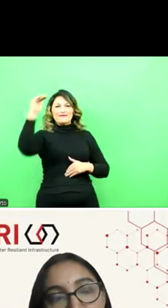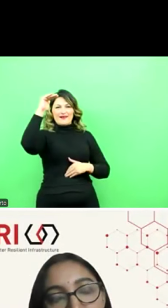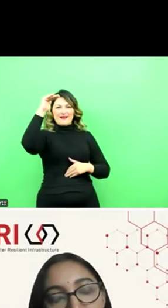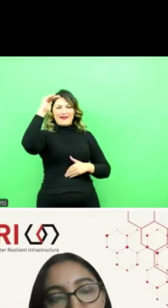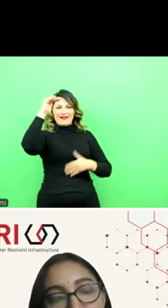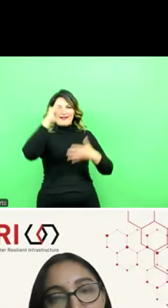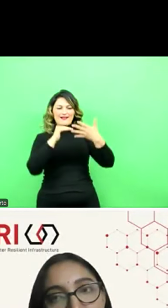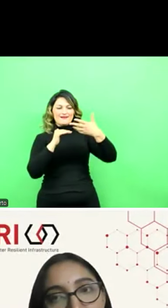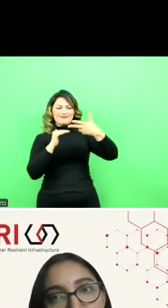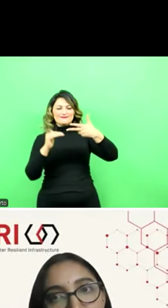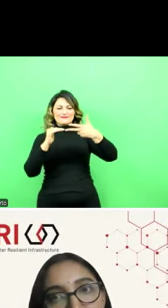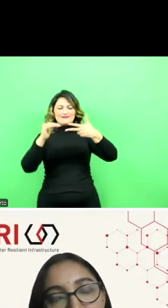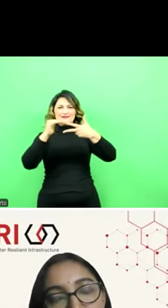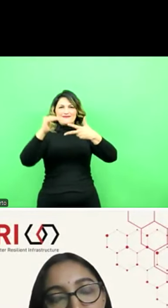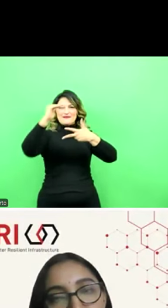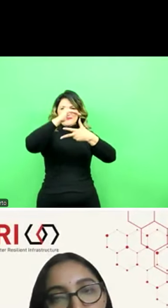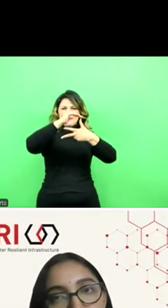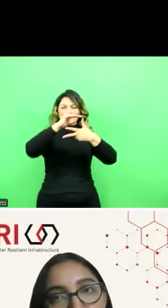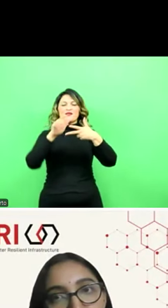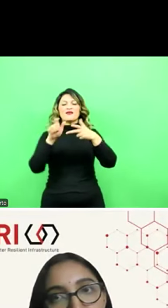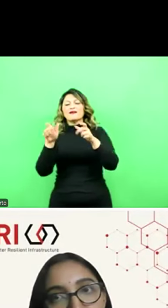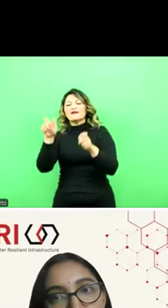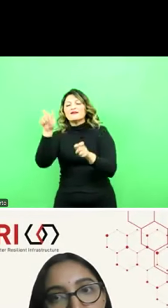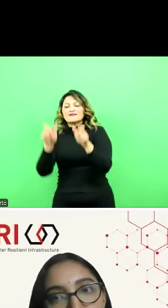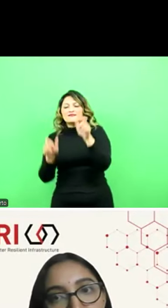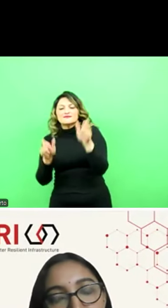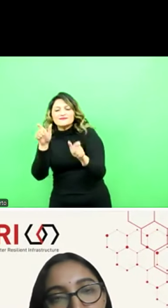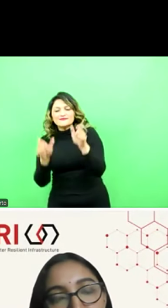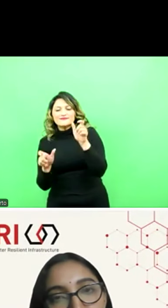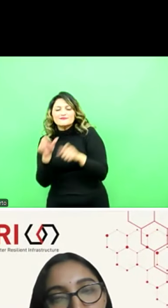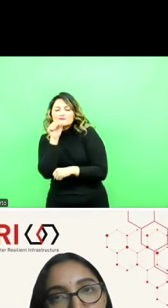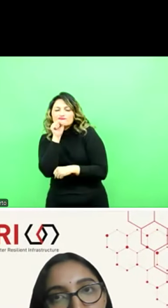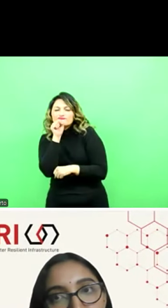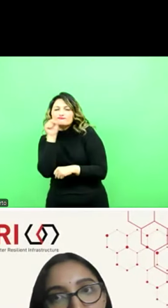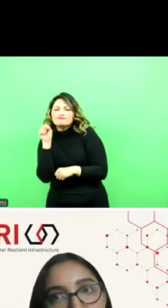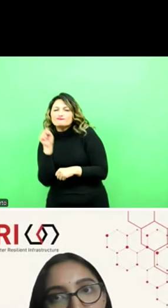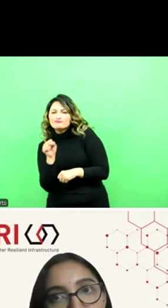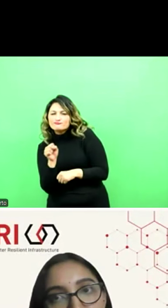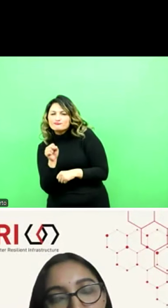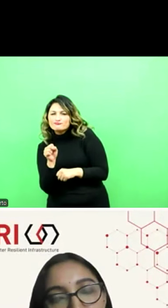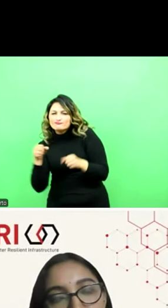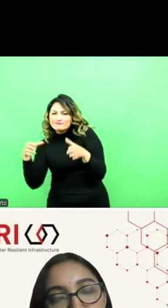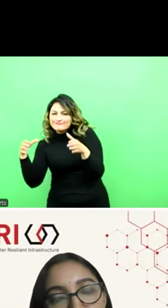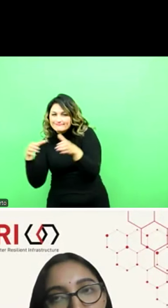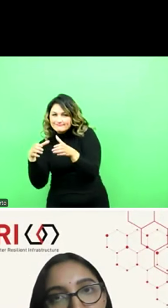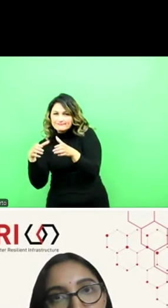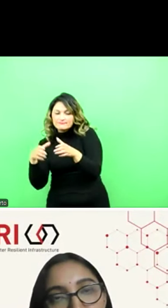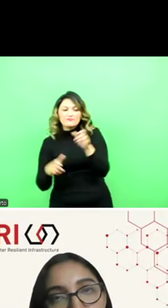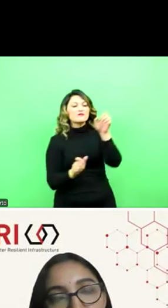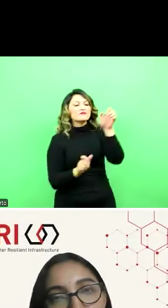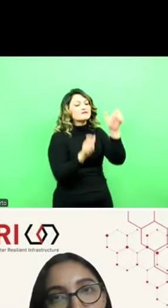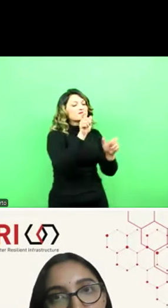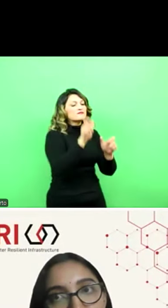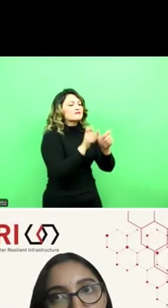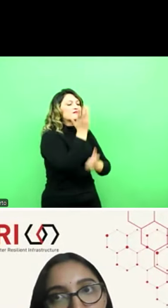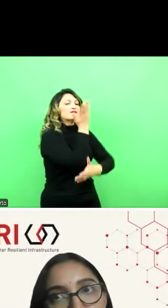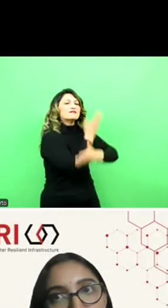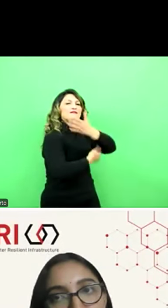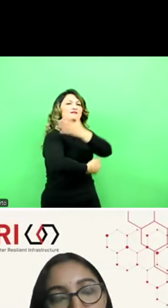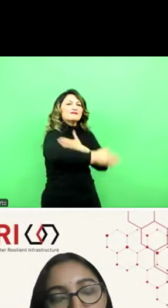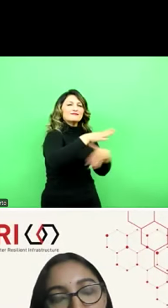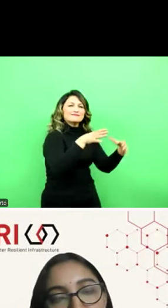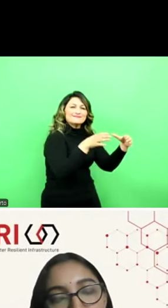elderly and disabled people are more vulnerable to injuries. They have slow recovery, and they have reduced quality care